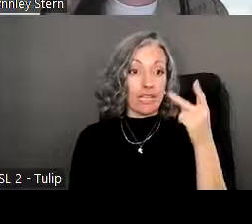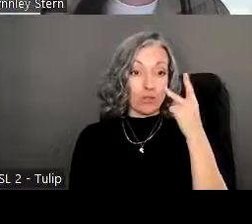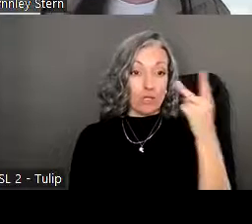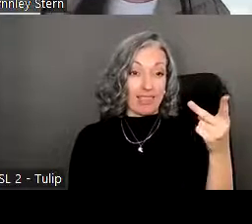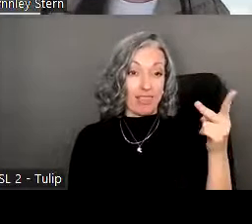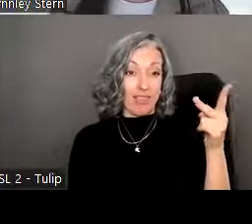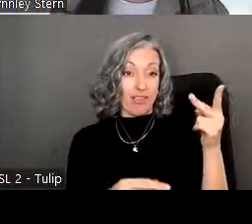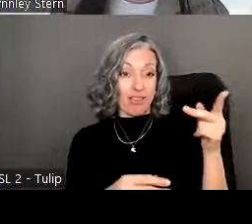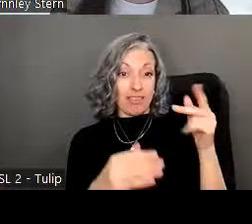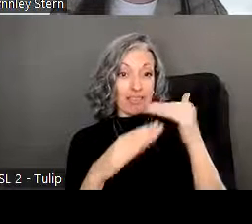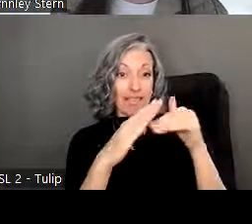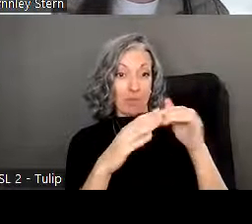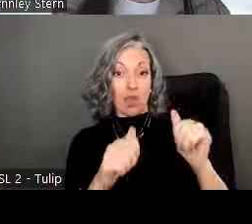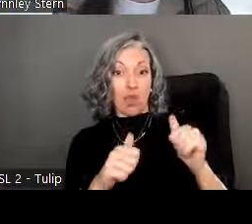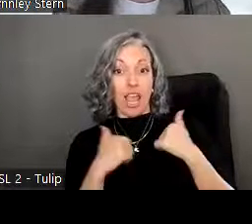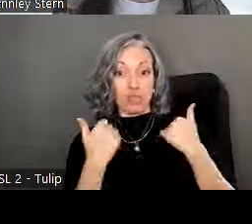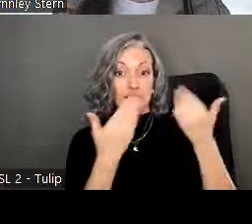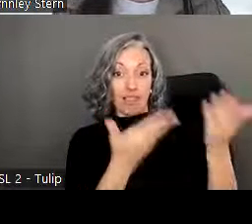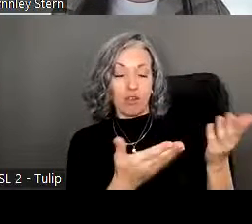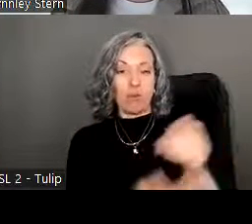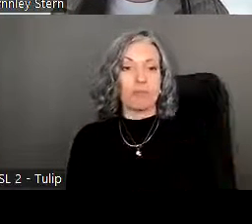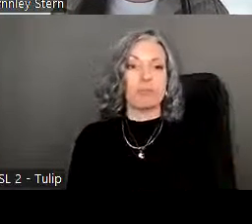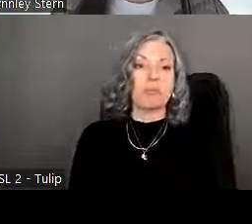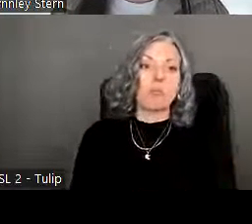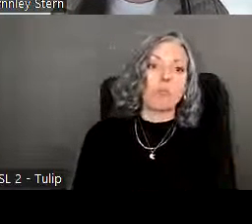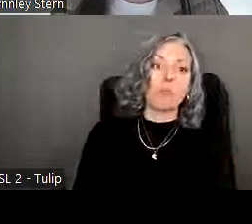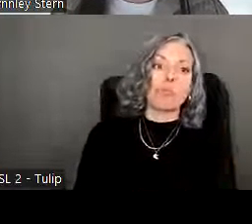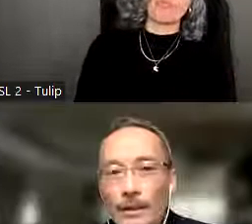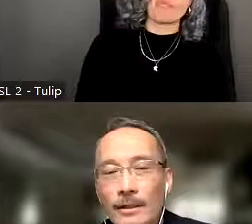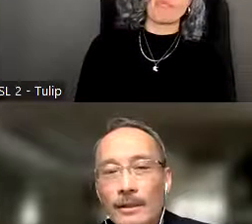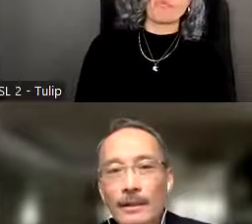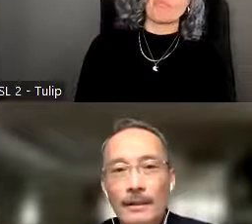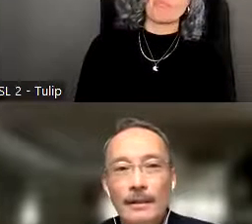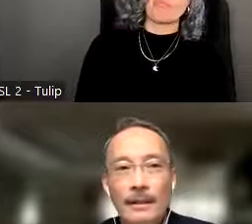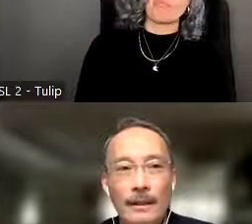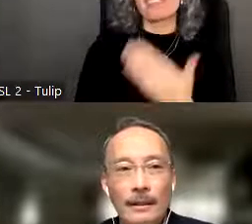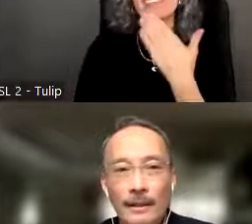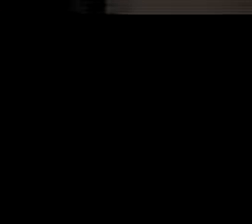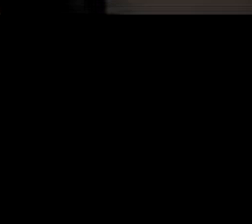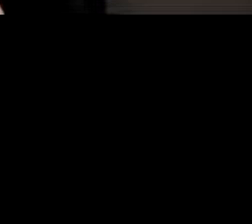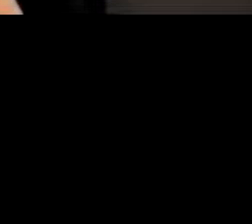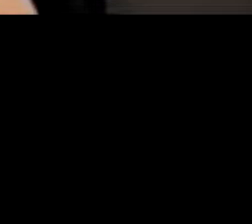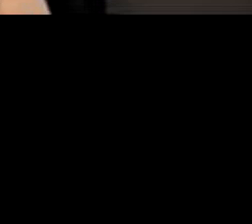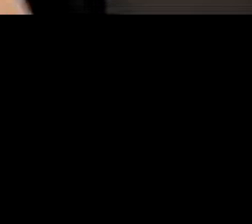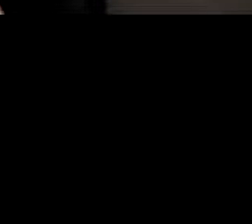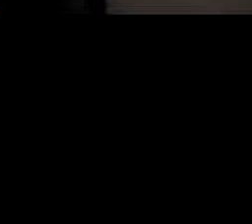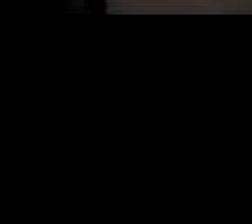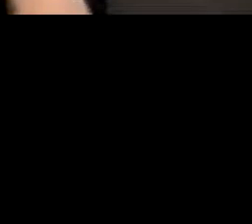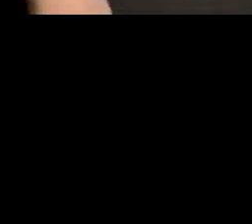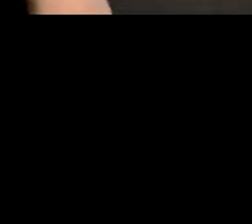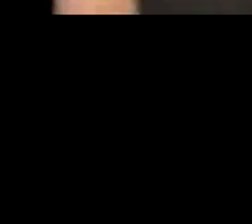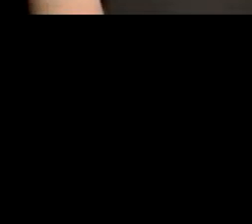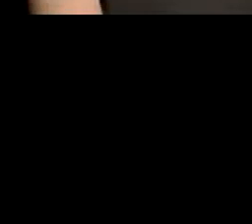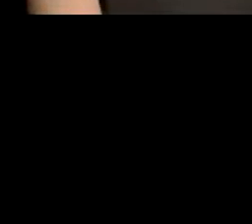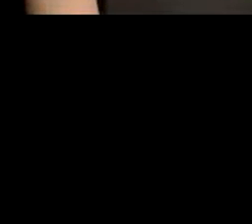alzheimersd@cdph.ca.gov. Thank you. Thank you so much, Dr. Stern. And glad that you can join us now out of your